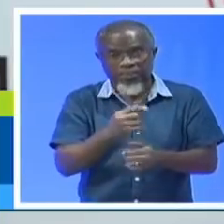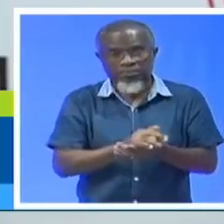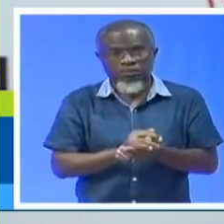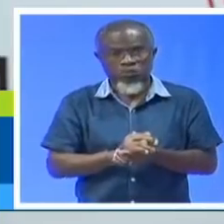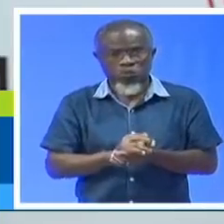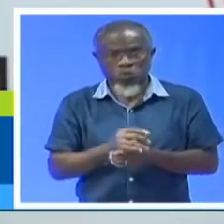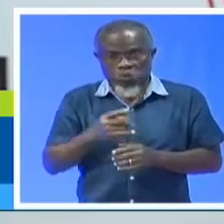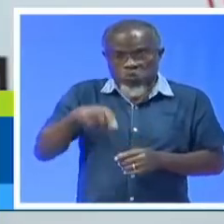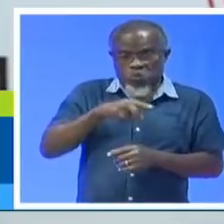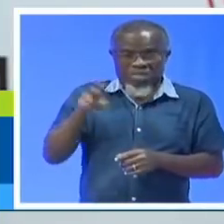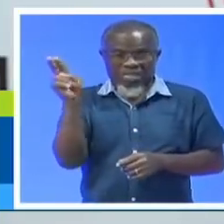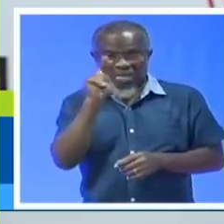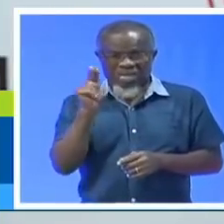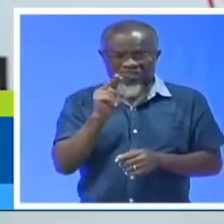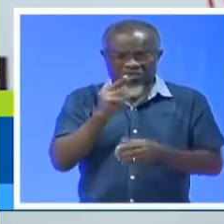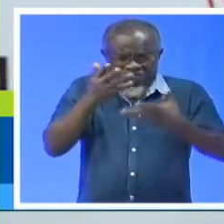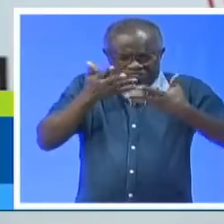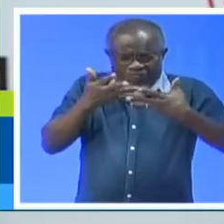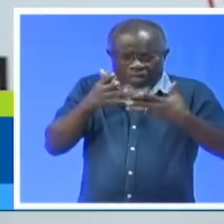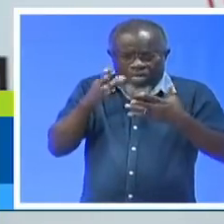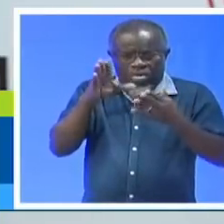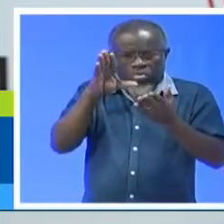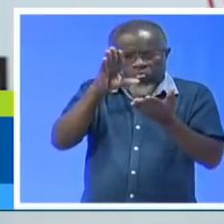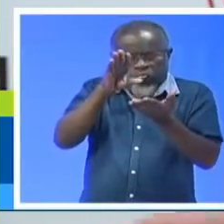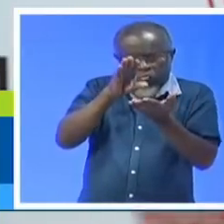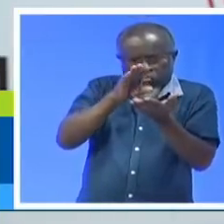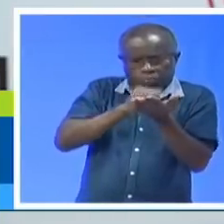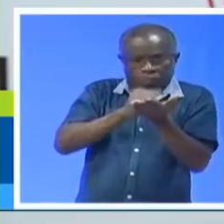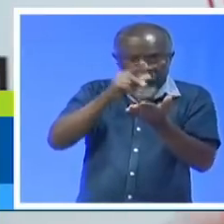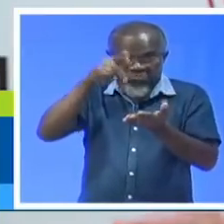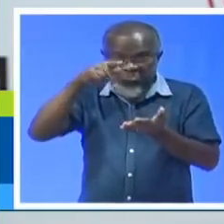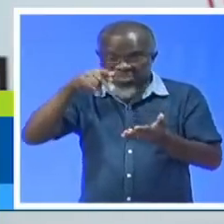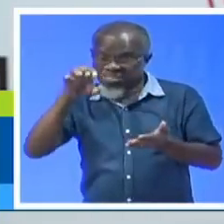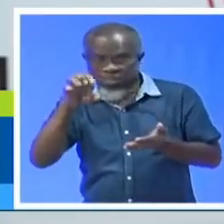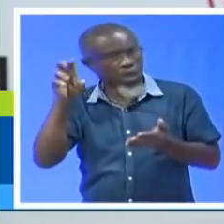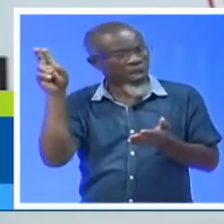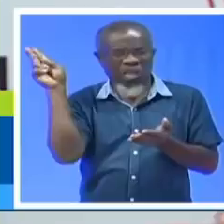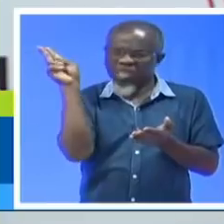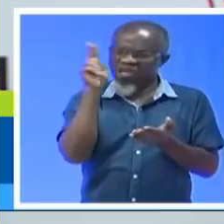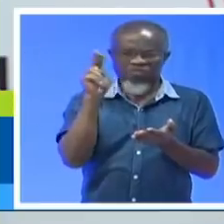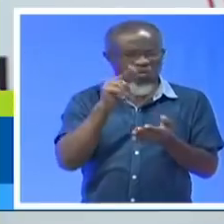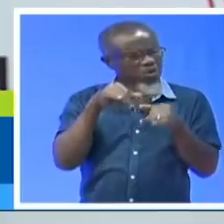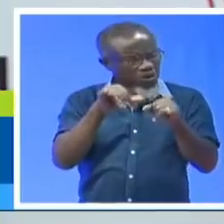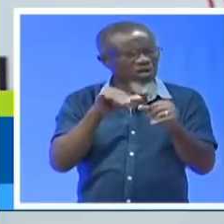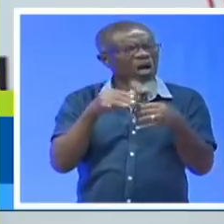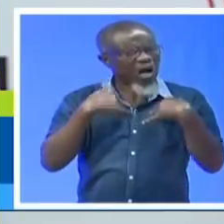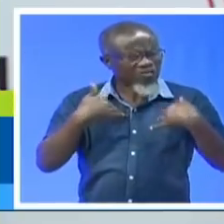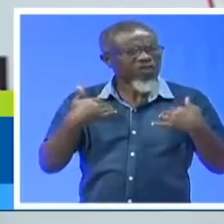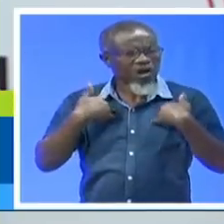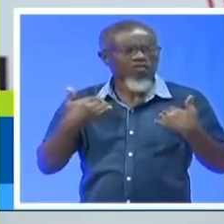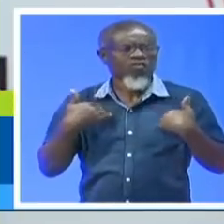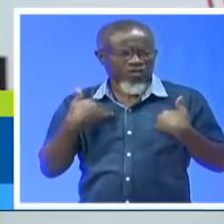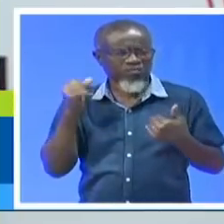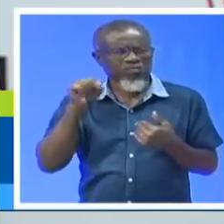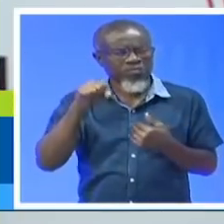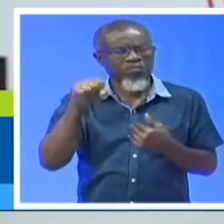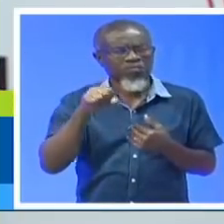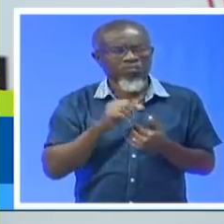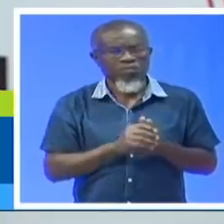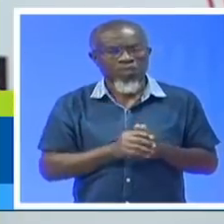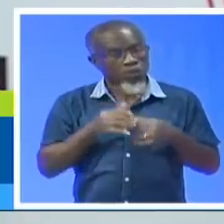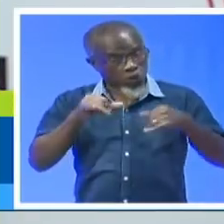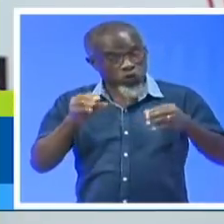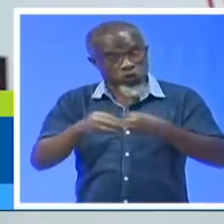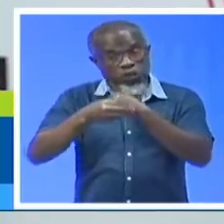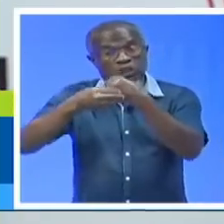never, ever run out of PPE in Trinidad and Tobago. Never, ever, ever. So we continue to provide them with